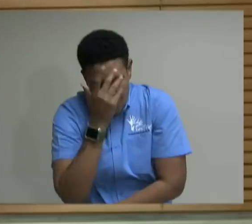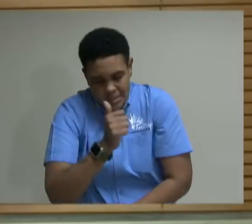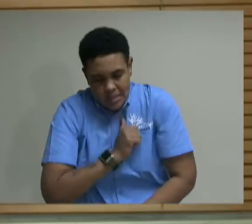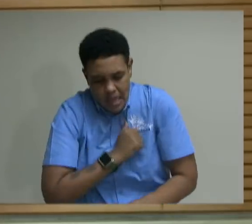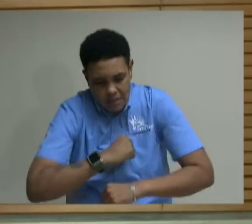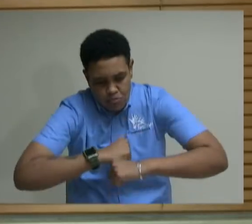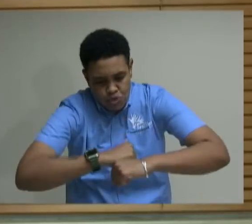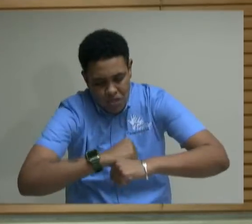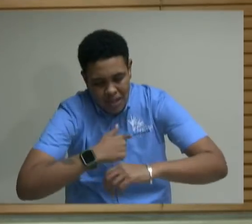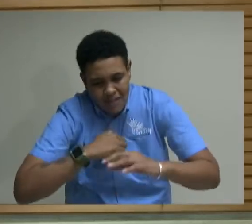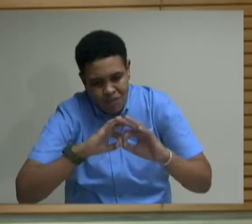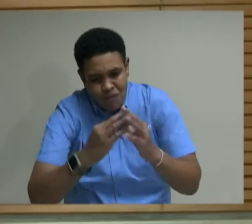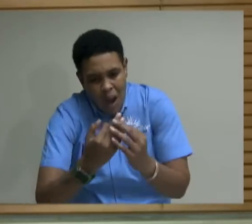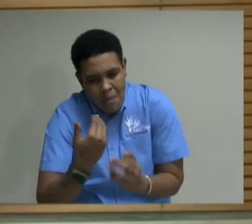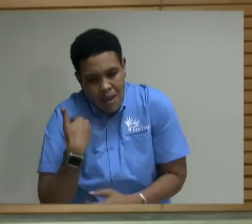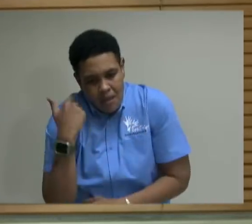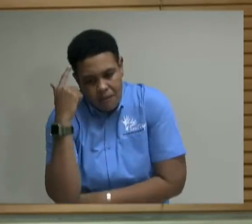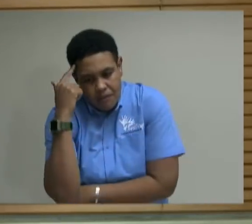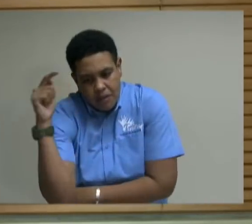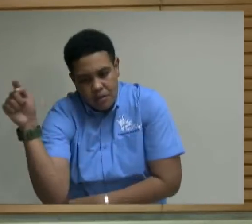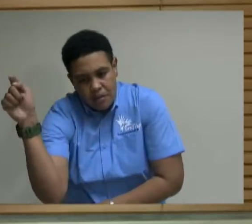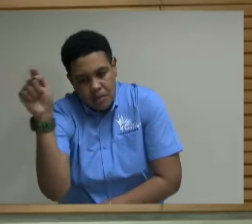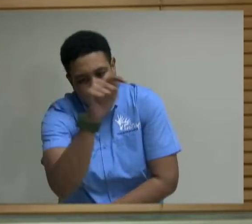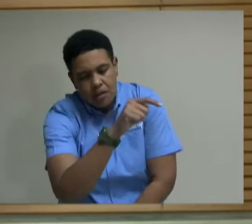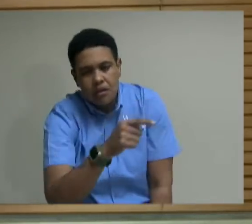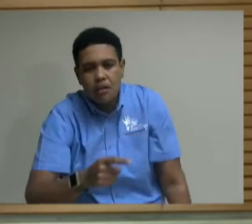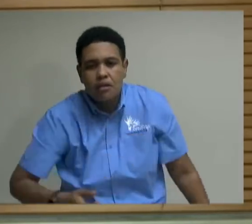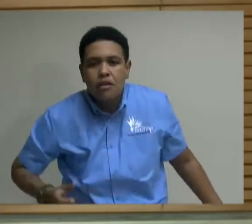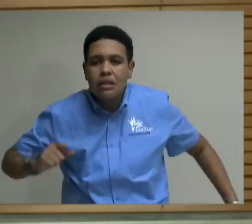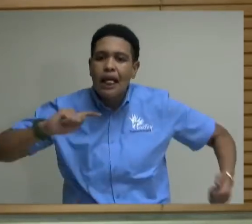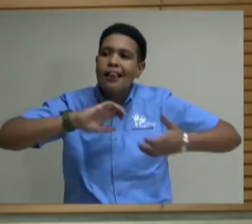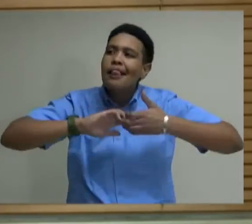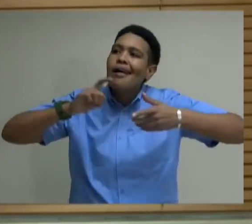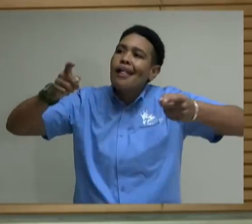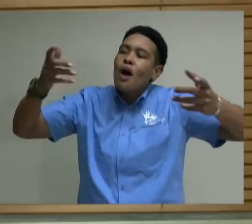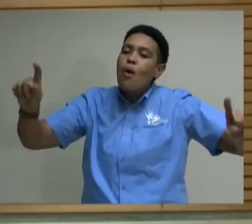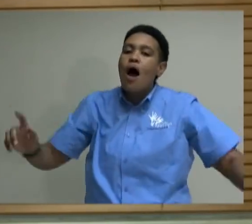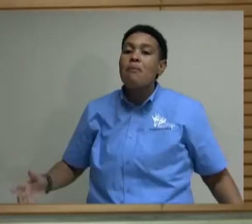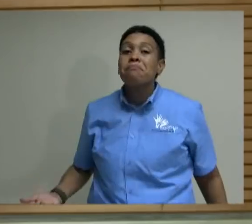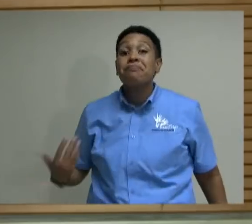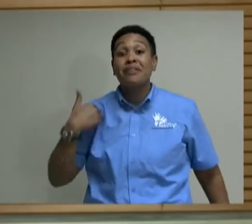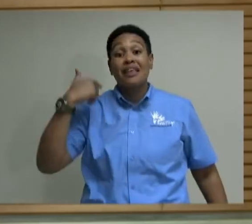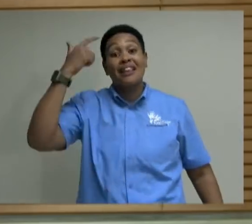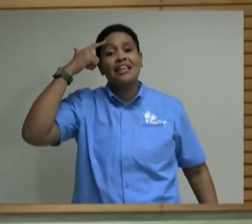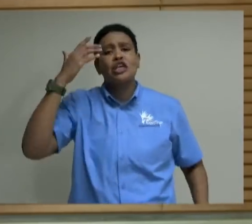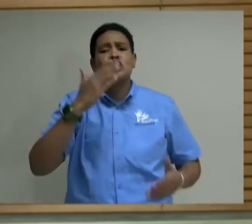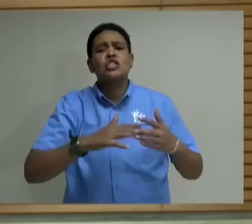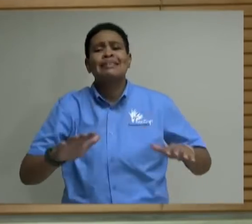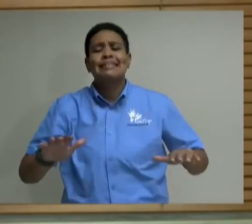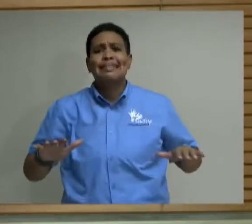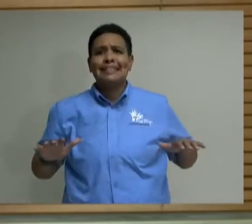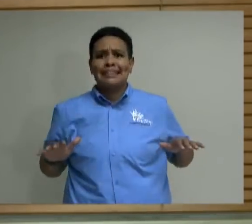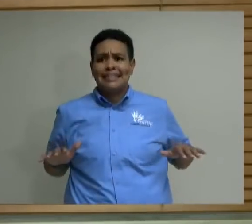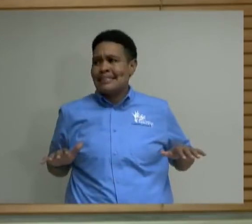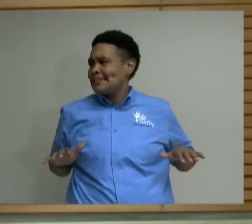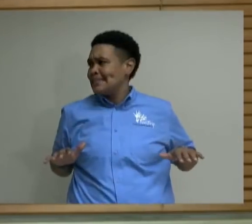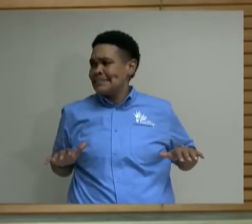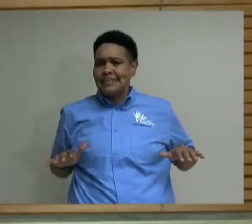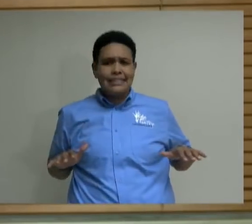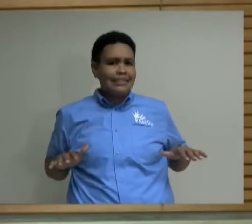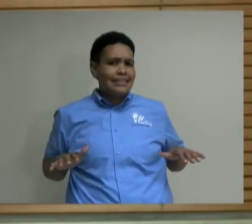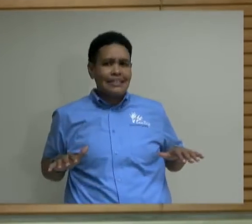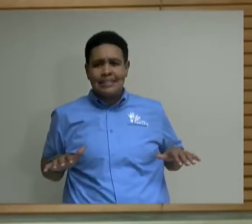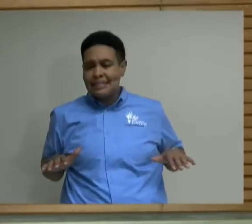protect. How has it been in the case of St. Thomas? I think initially there was some drawback, but I guess with good leadership